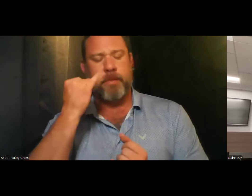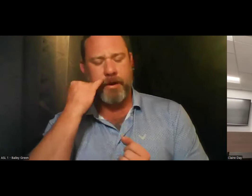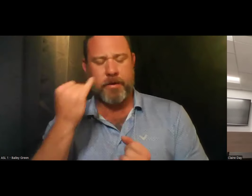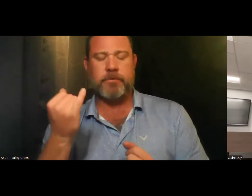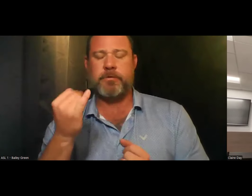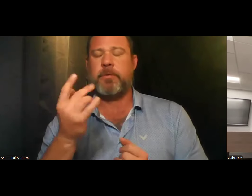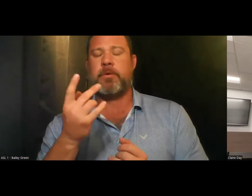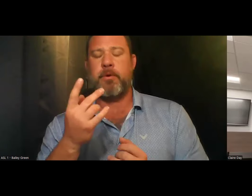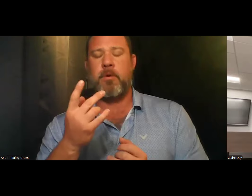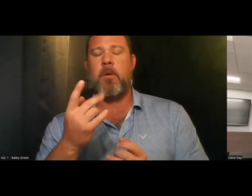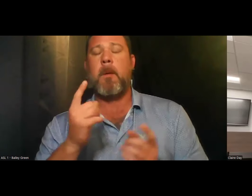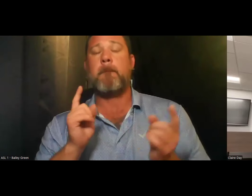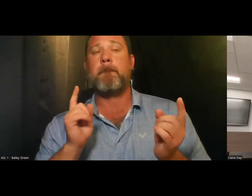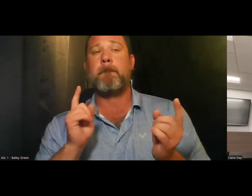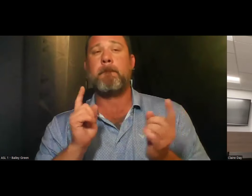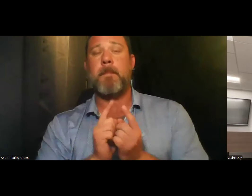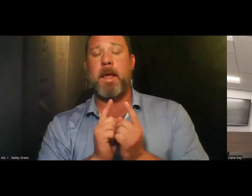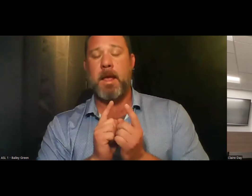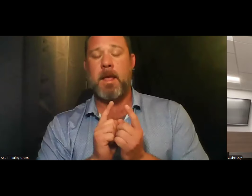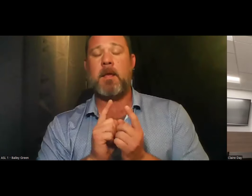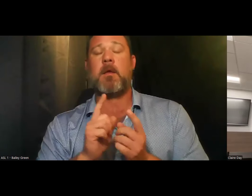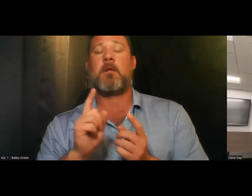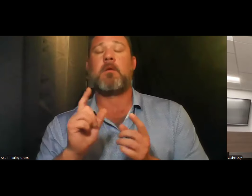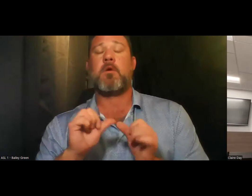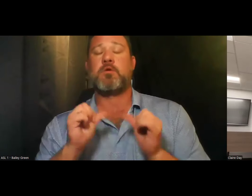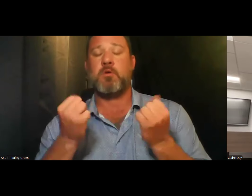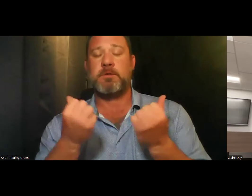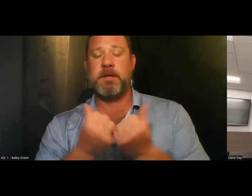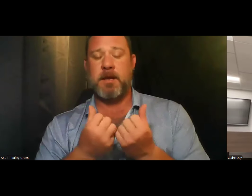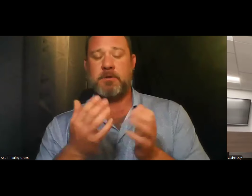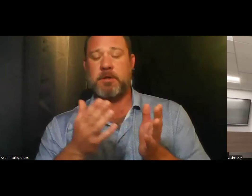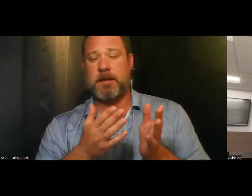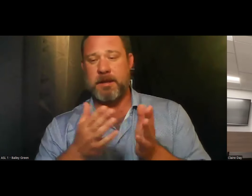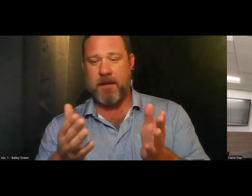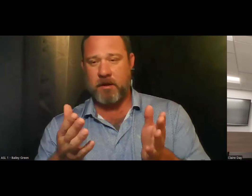was, they met with an Alzheimer's Association navigator over